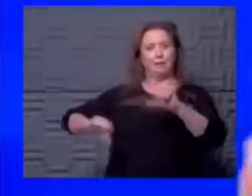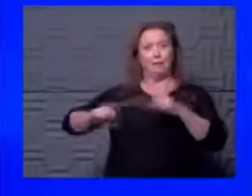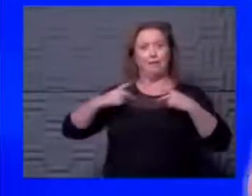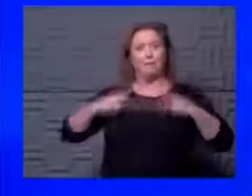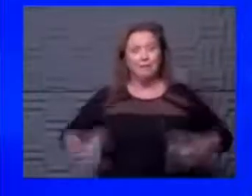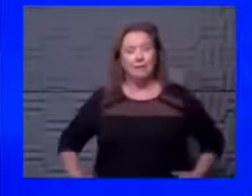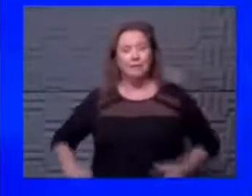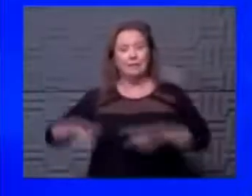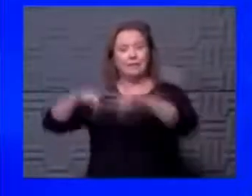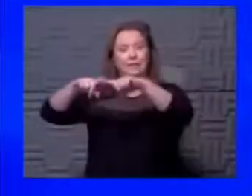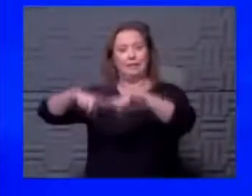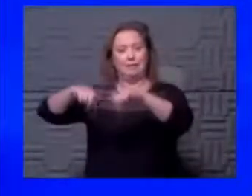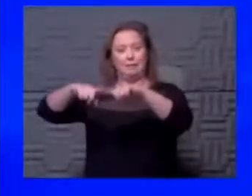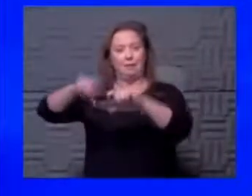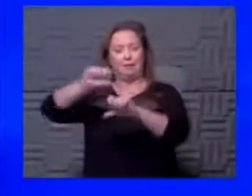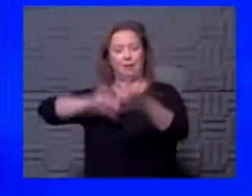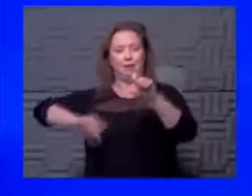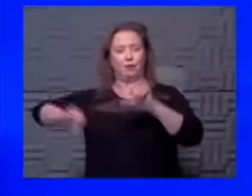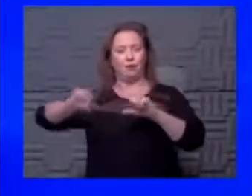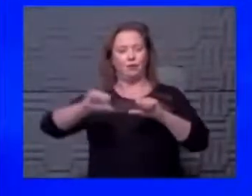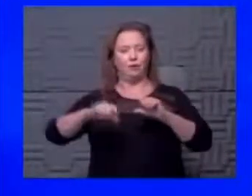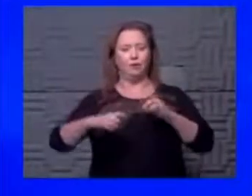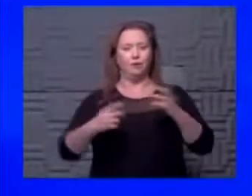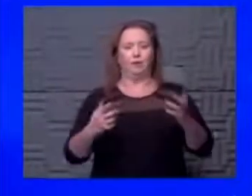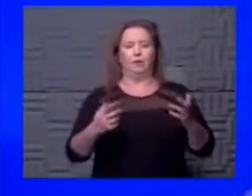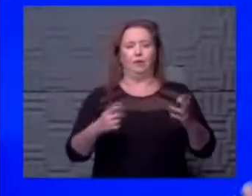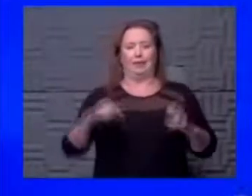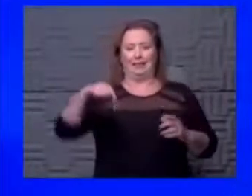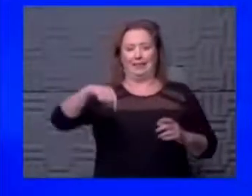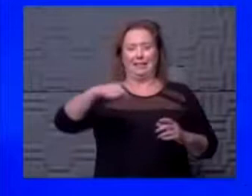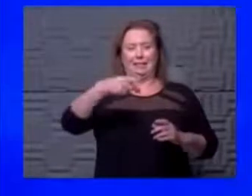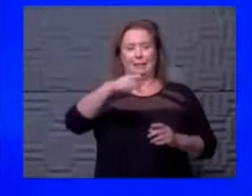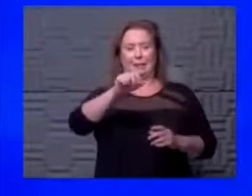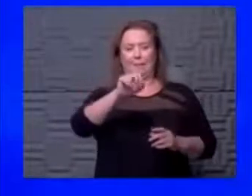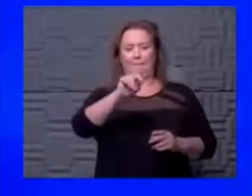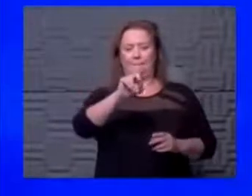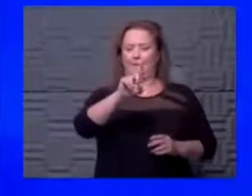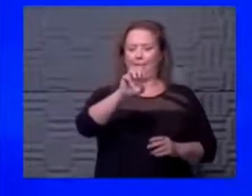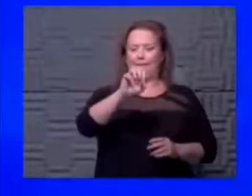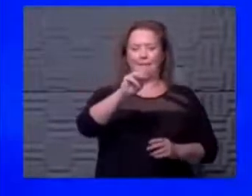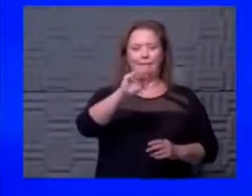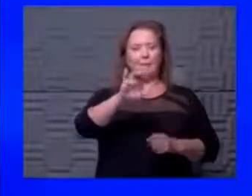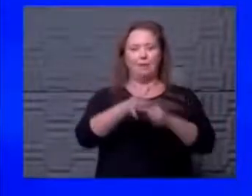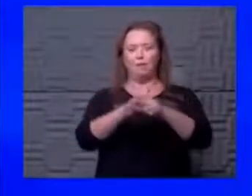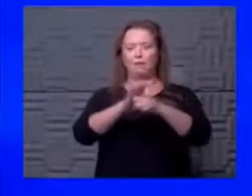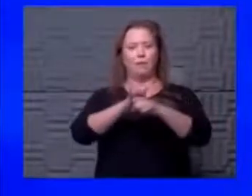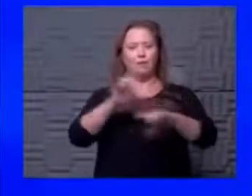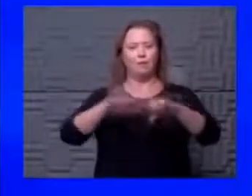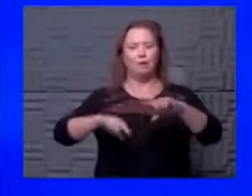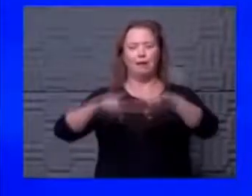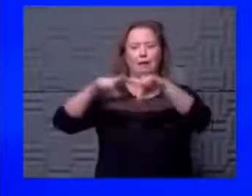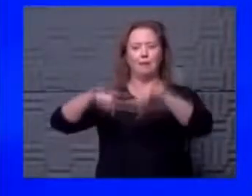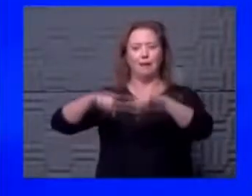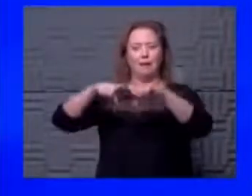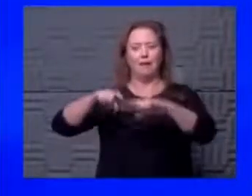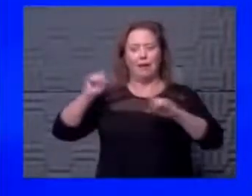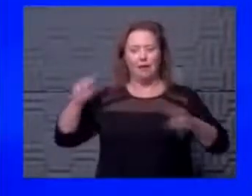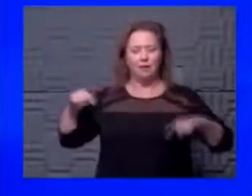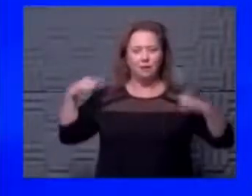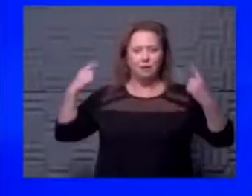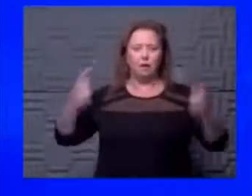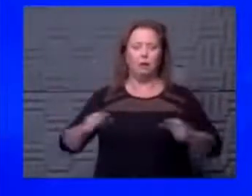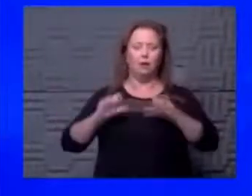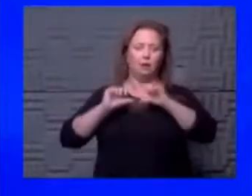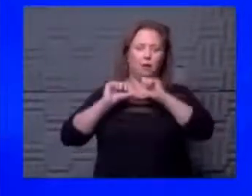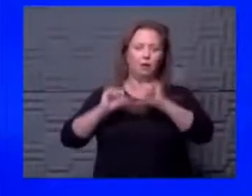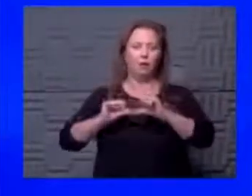physically and shore each other up. But with this pandemic, we can't do it. And it's going on, and it's